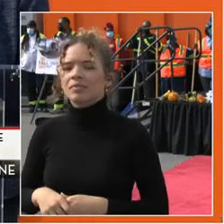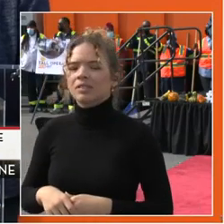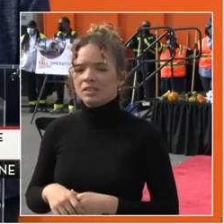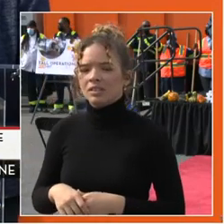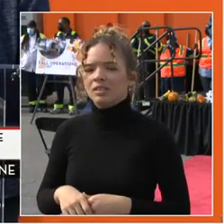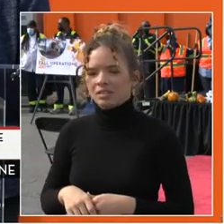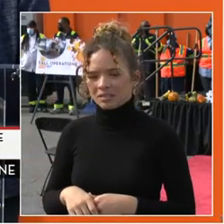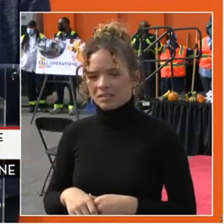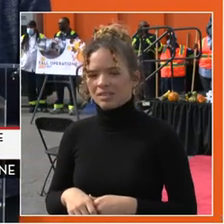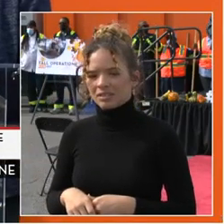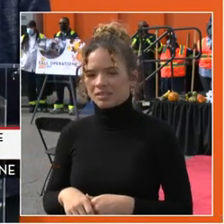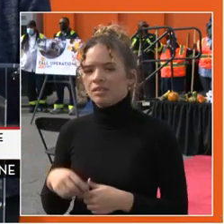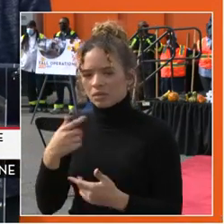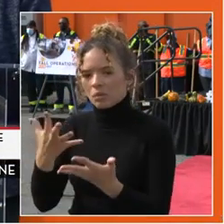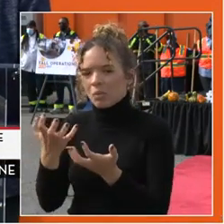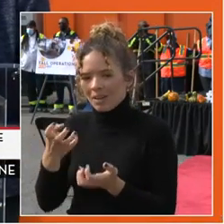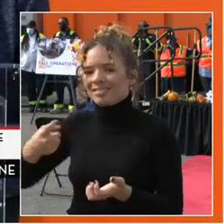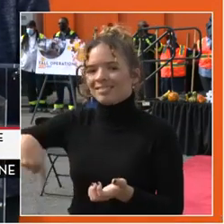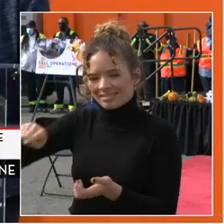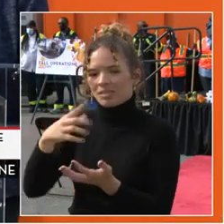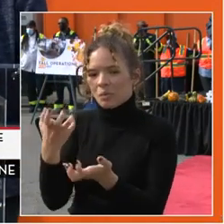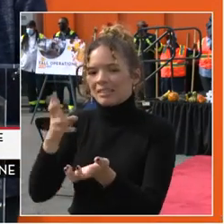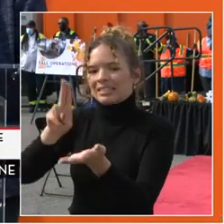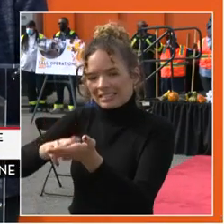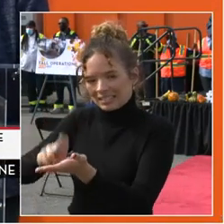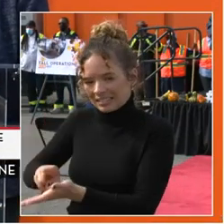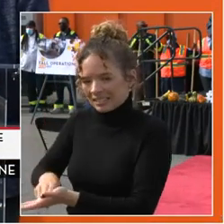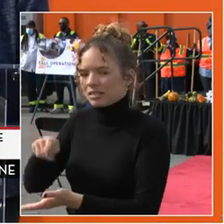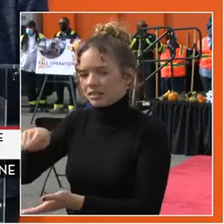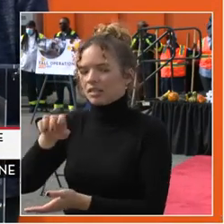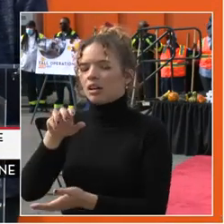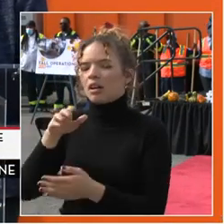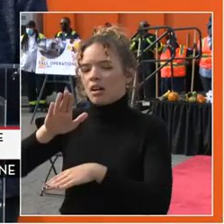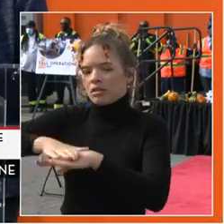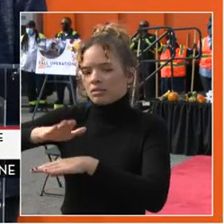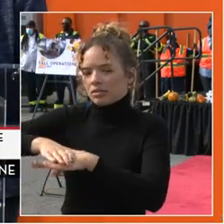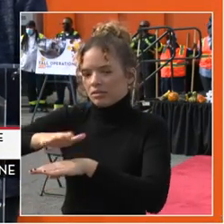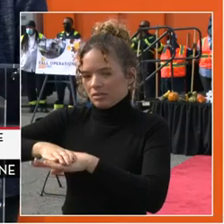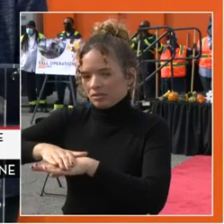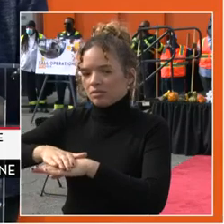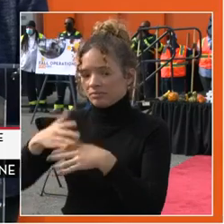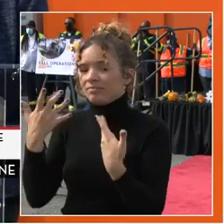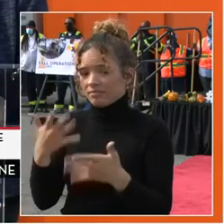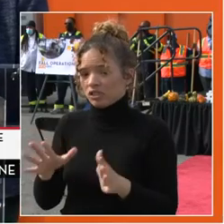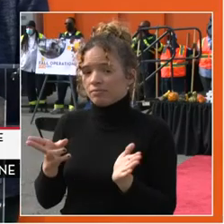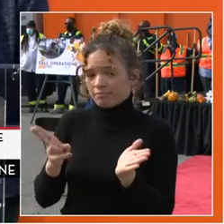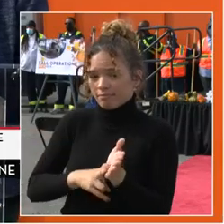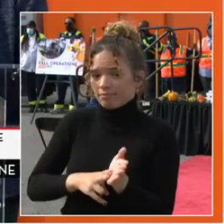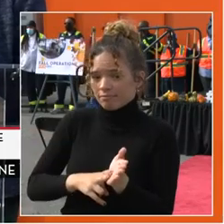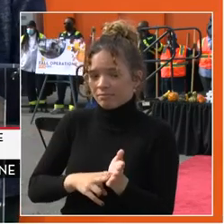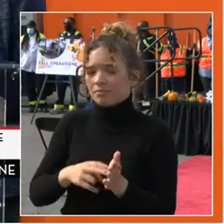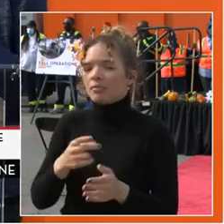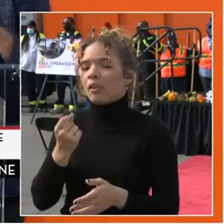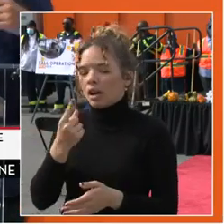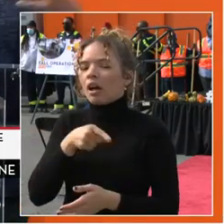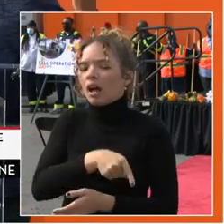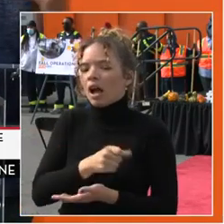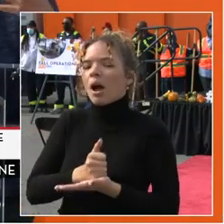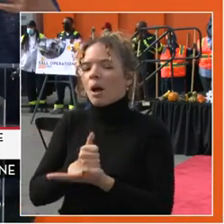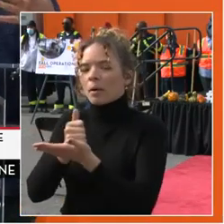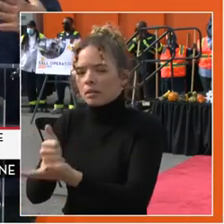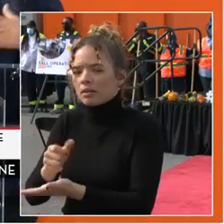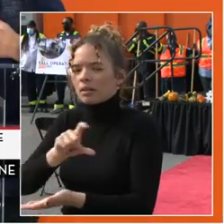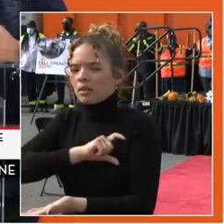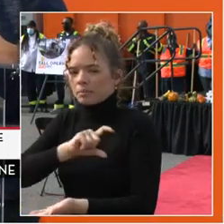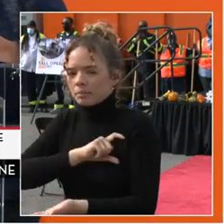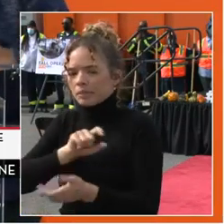good that we can assist the Capitol Police in getting out information that may impact our residents. Some people,